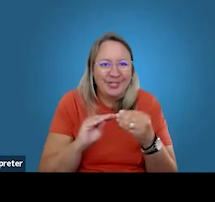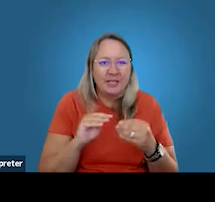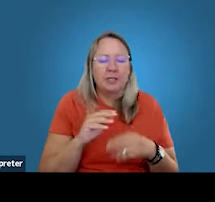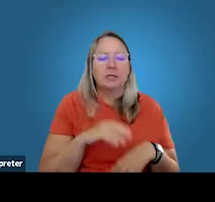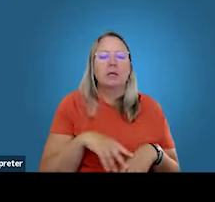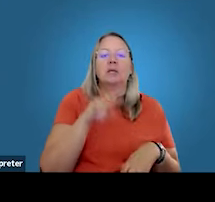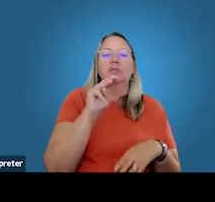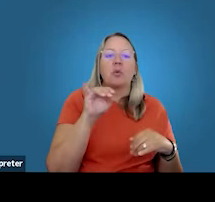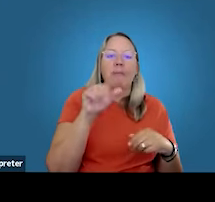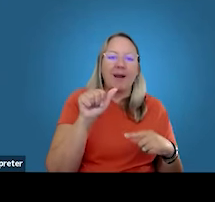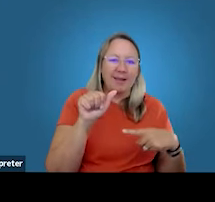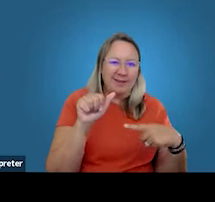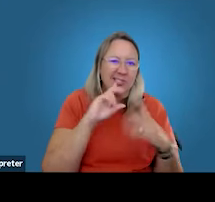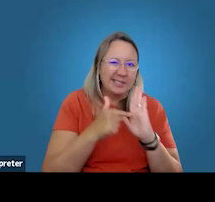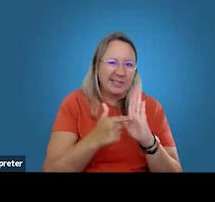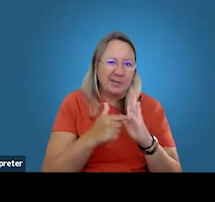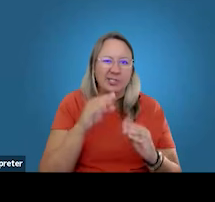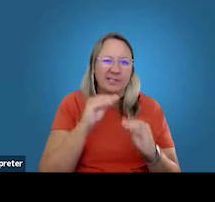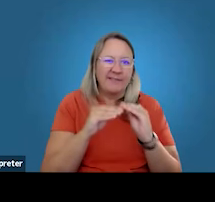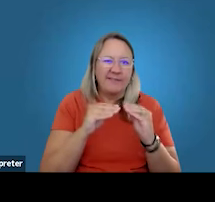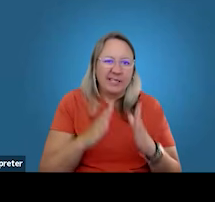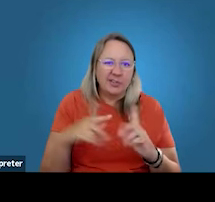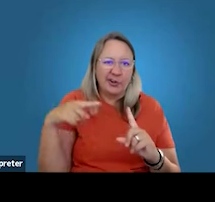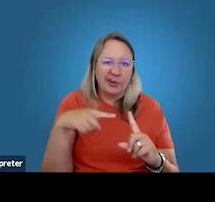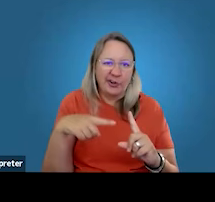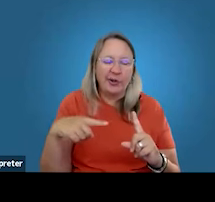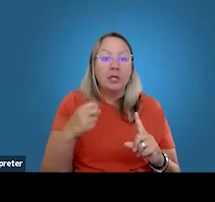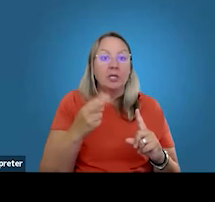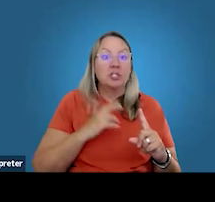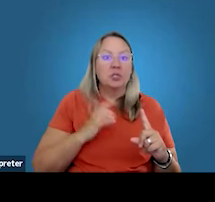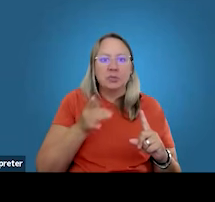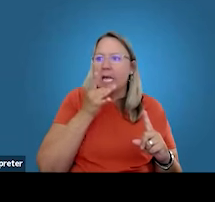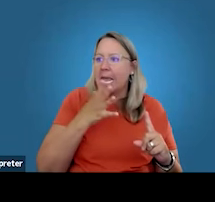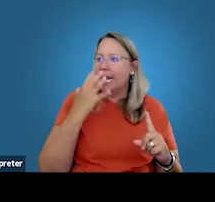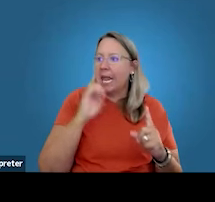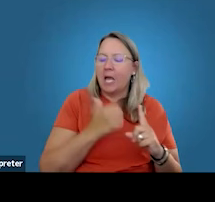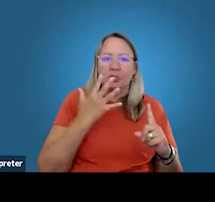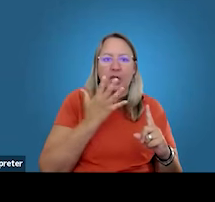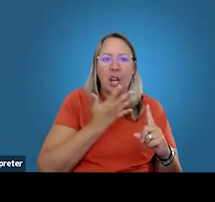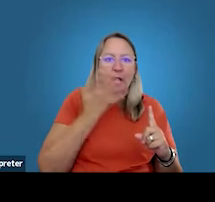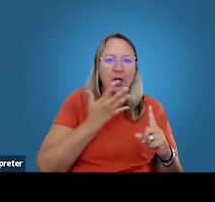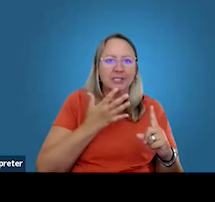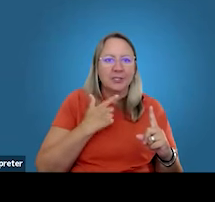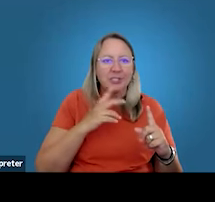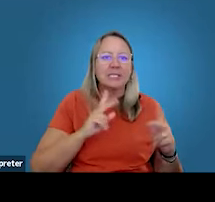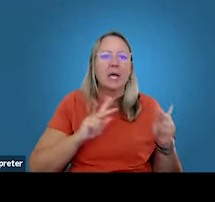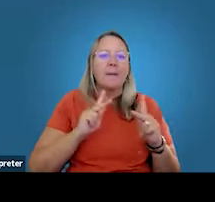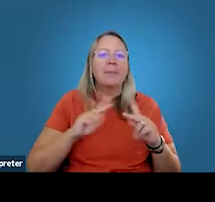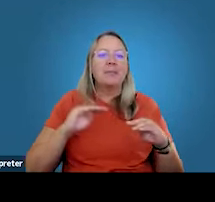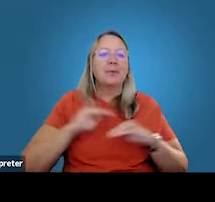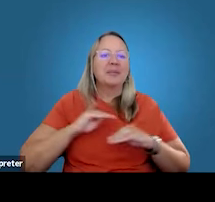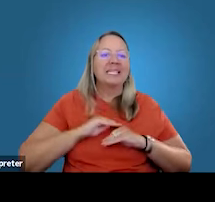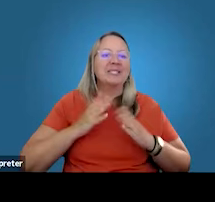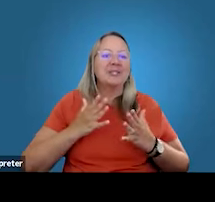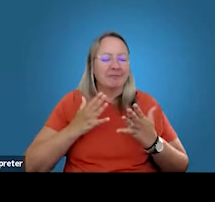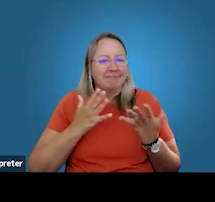Monica as an example again, as a fixer, we know that she used to hate how she looked. So she's become a people pleaser in her behaviors.